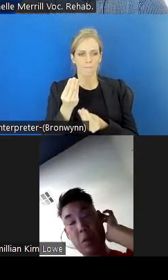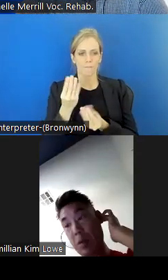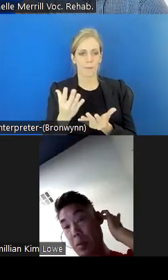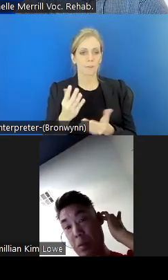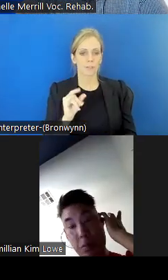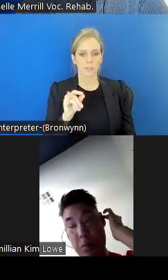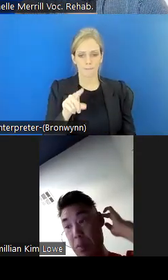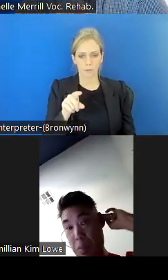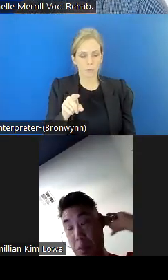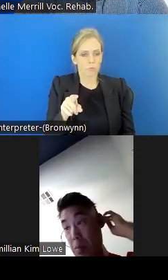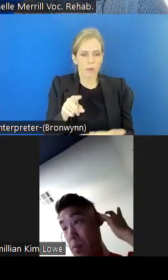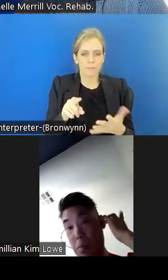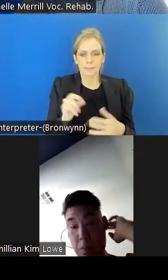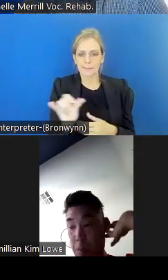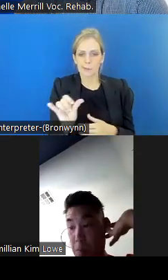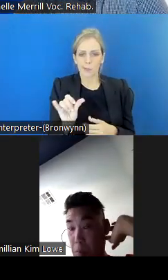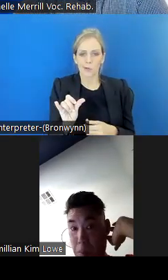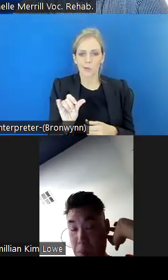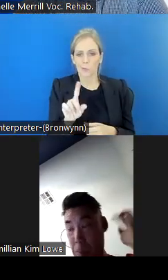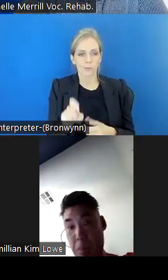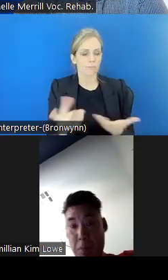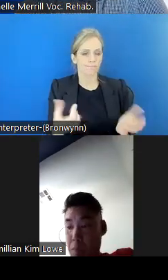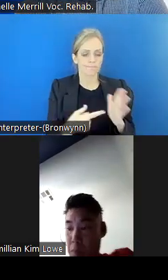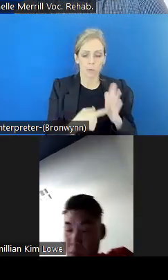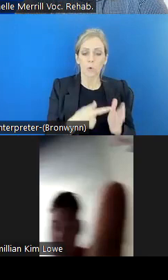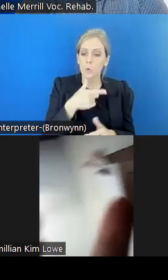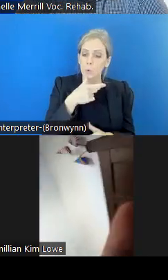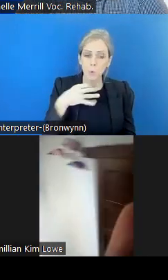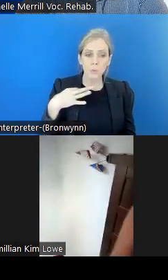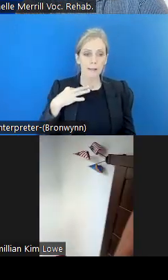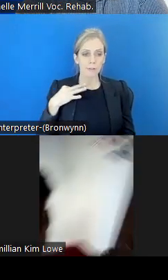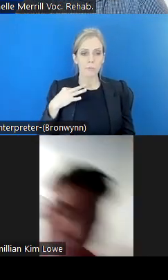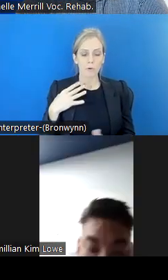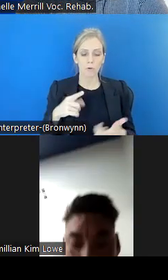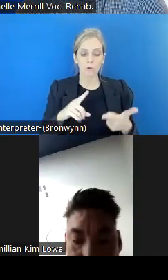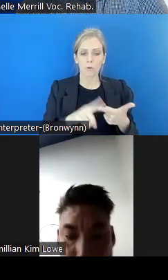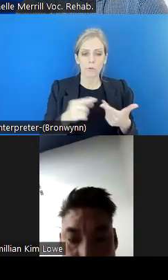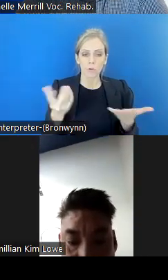have these questions like who's eligible, or what services do we provide, or how do I get started?